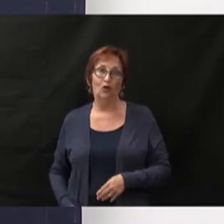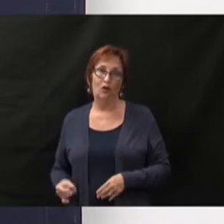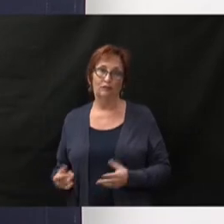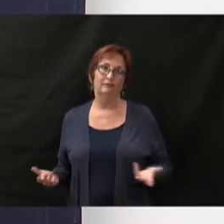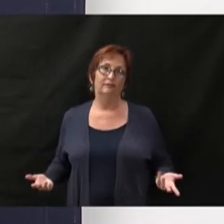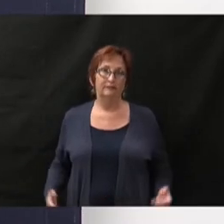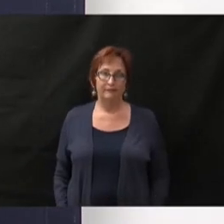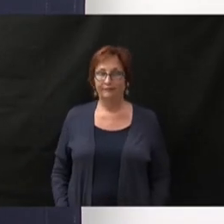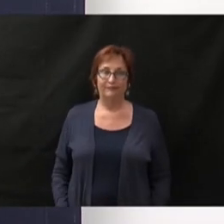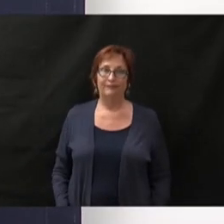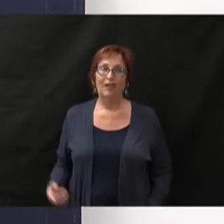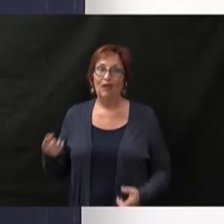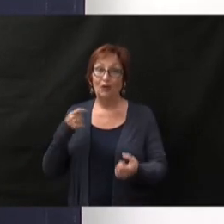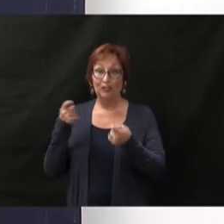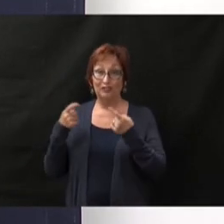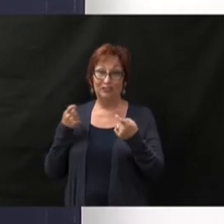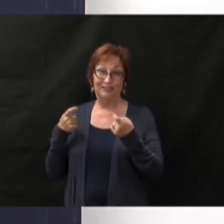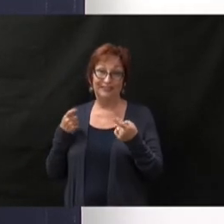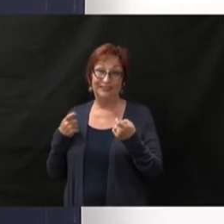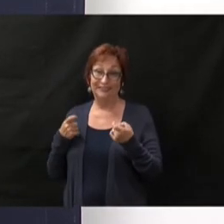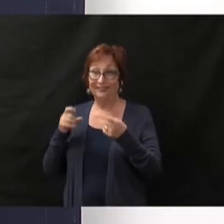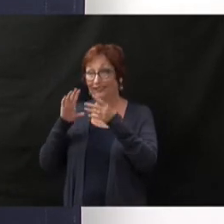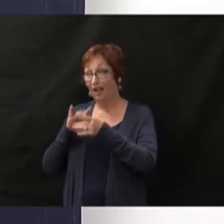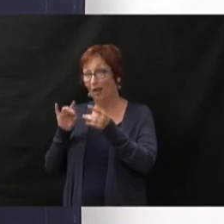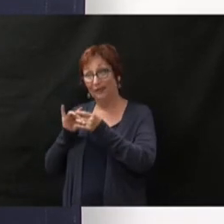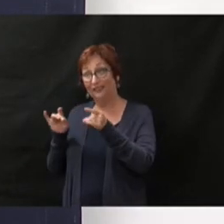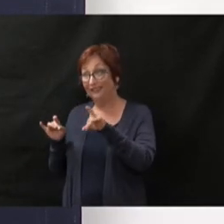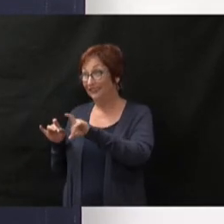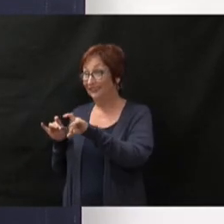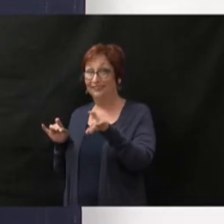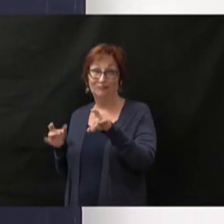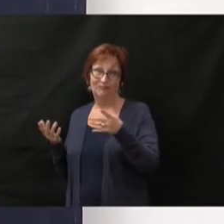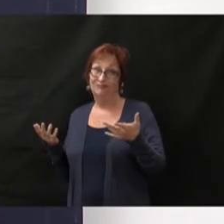Okay, any other questions or comments from the group?